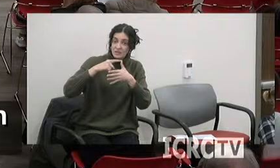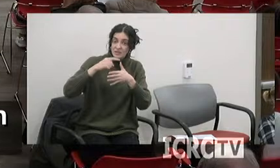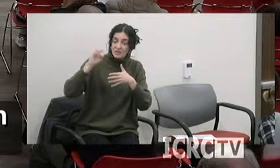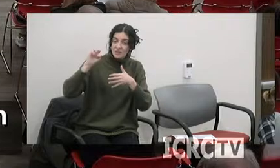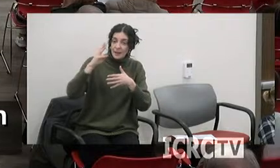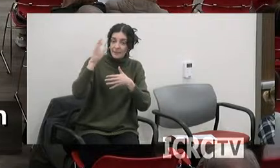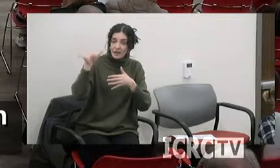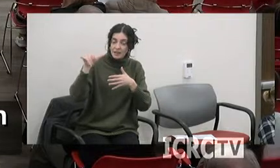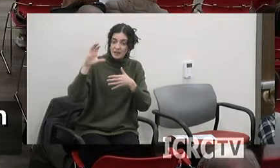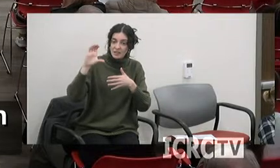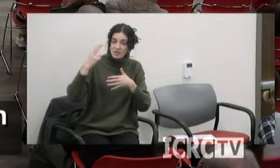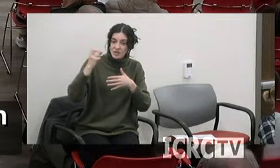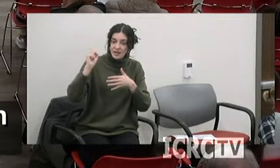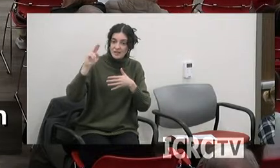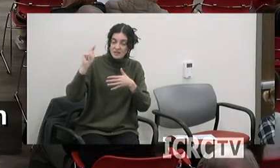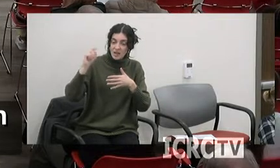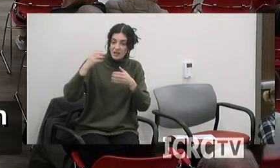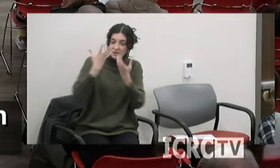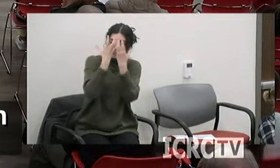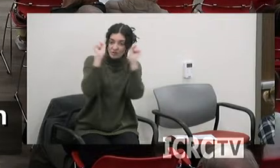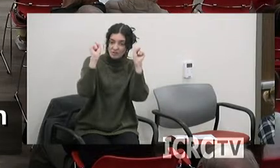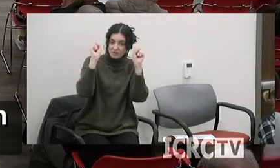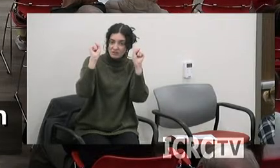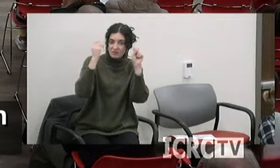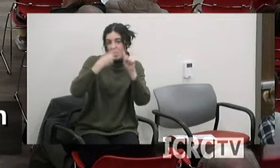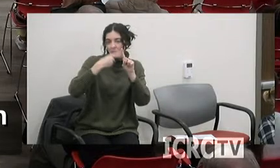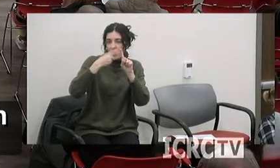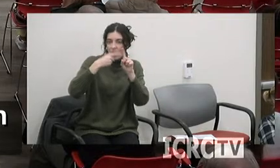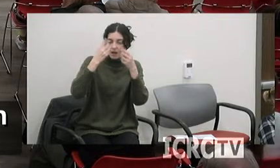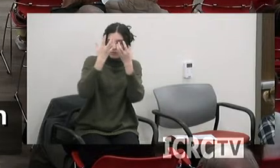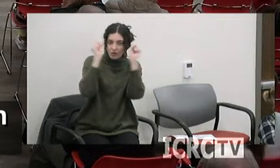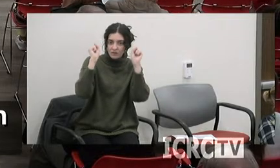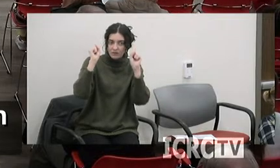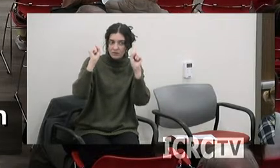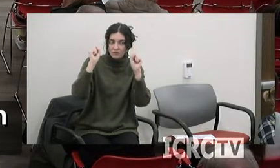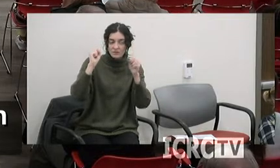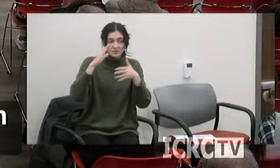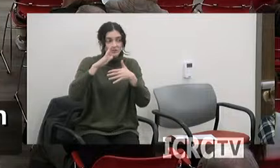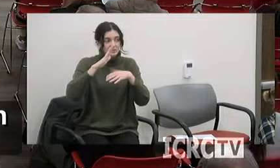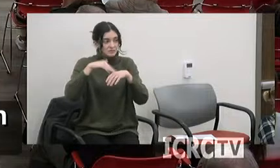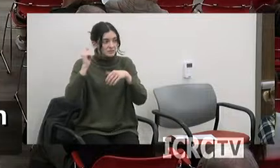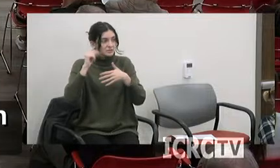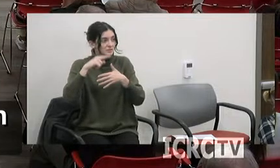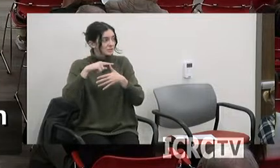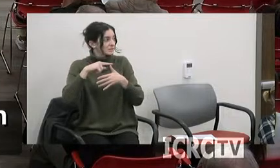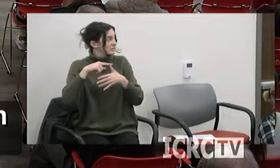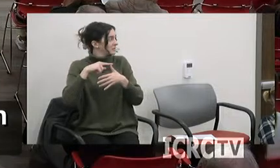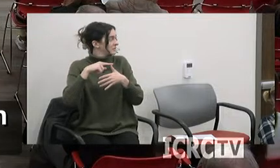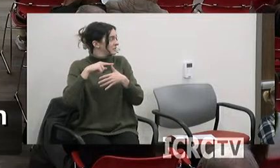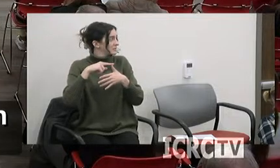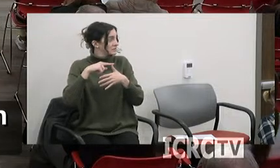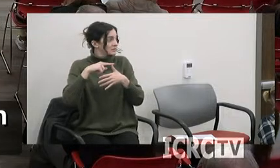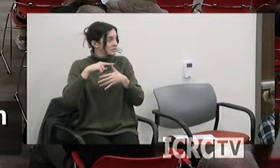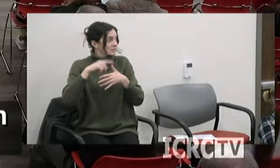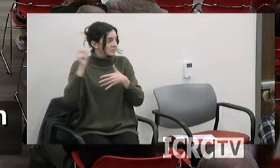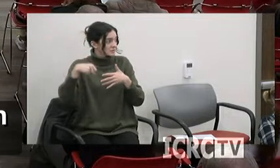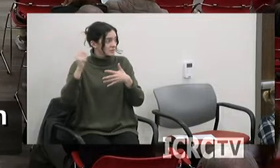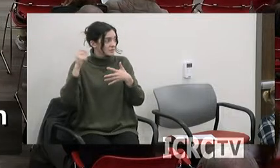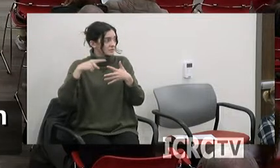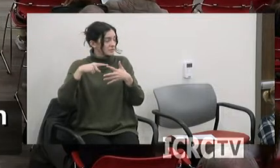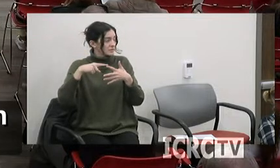Chestnut president pro tem for the organizational meeting? Roll call, so. Roll call. No. Mrs. Mason?